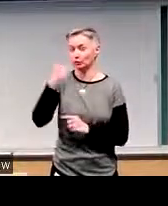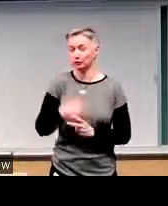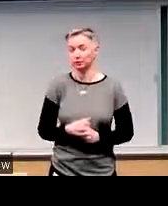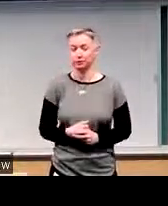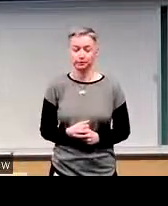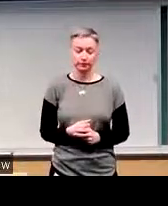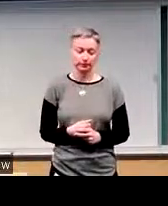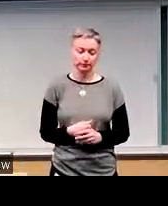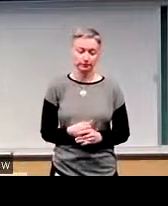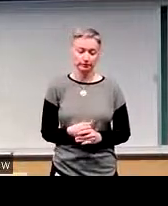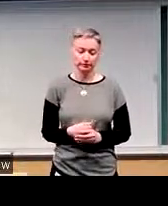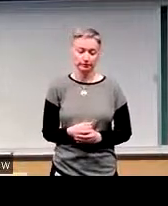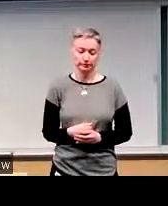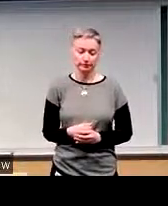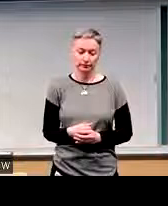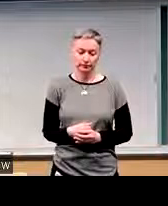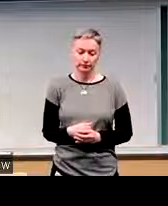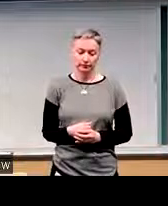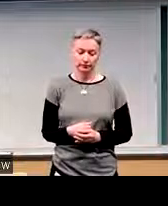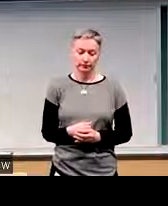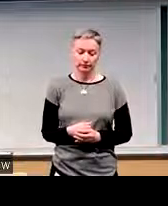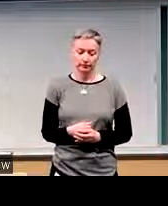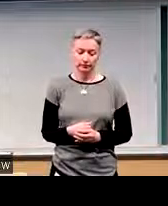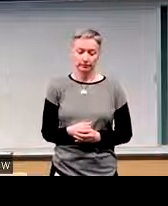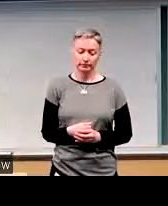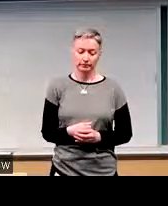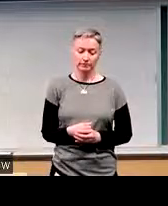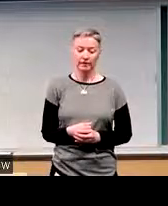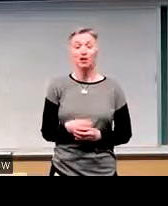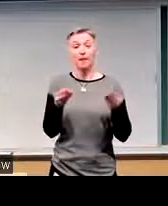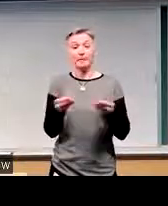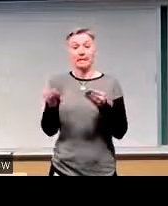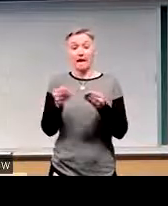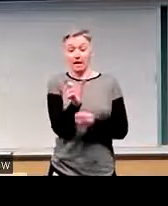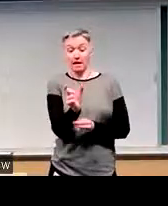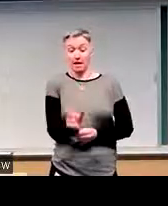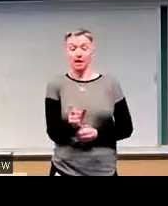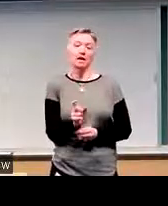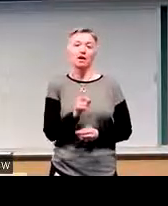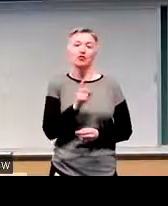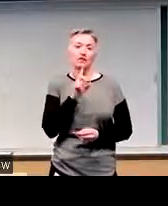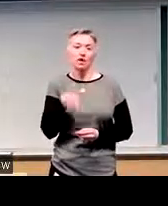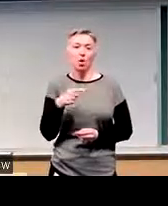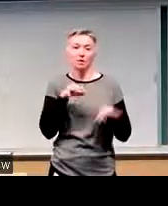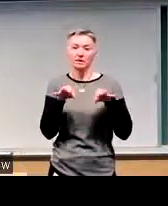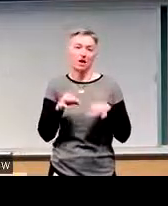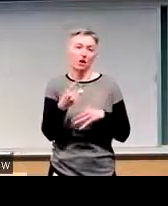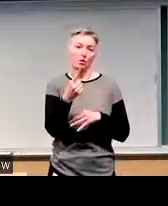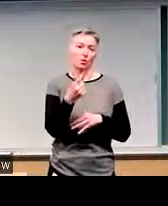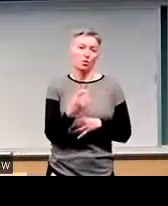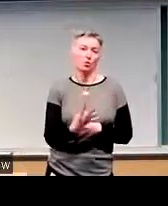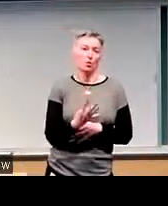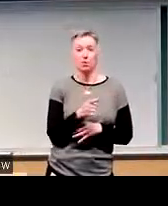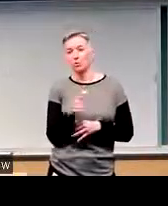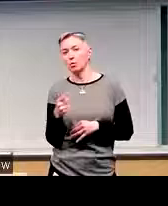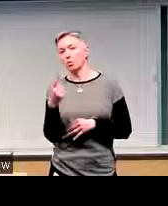In our findings, these mediators only explain 1/4 to